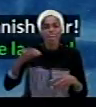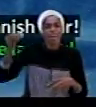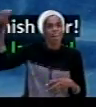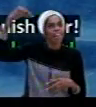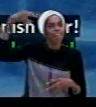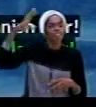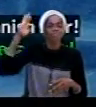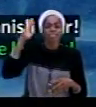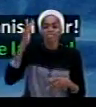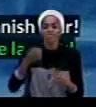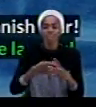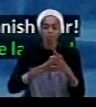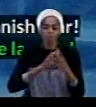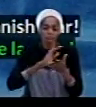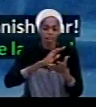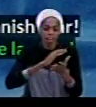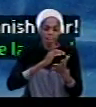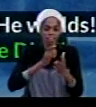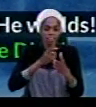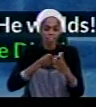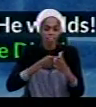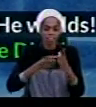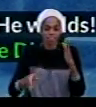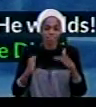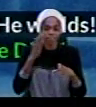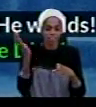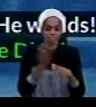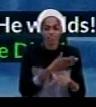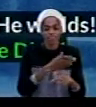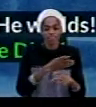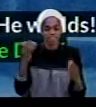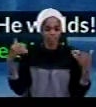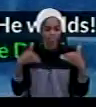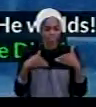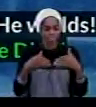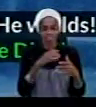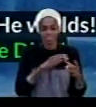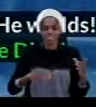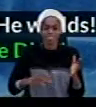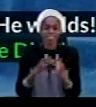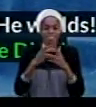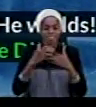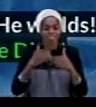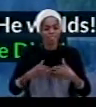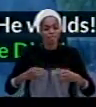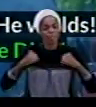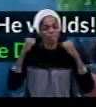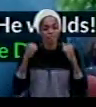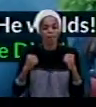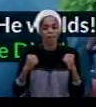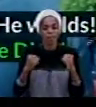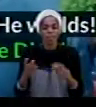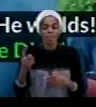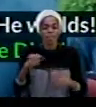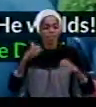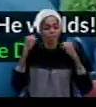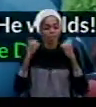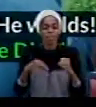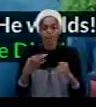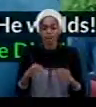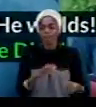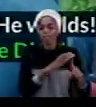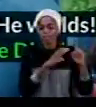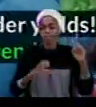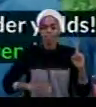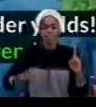heart and grace shall banish fear. Christ Jesus has the power, the power